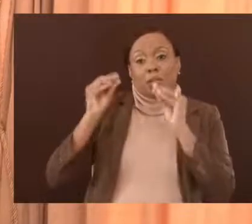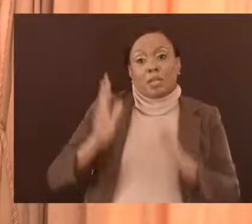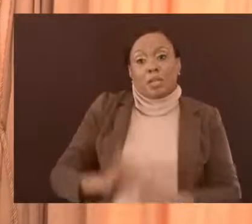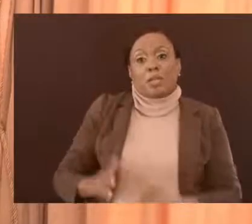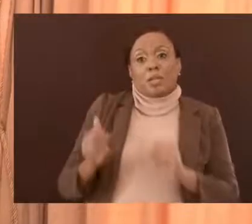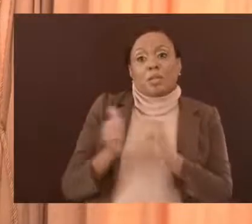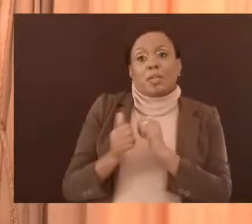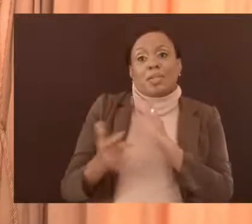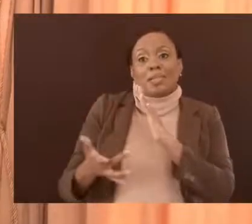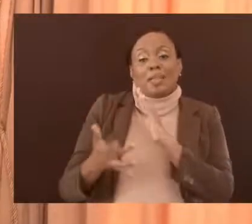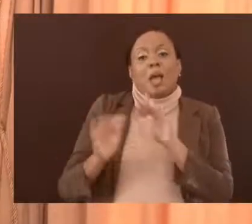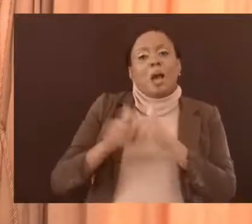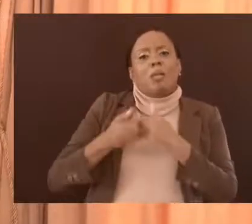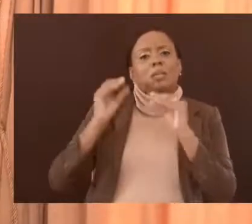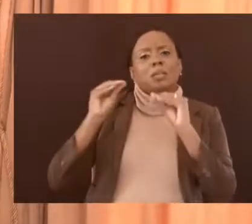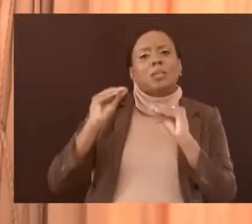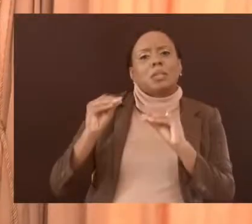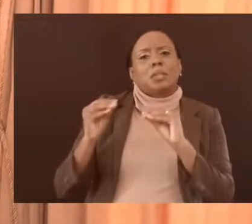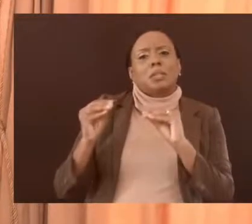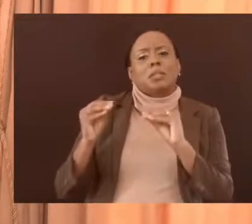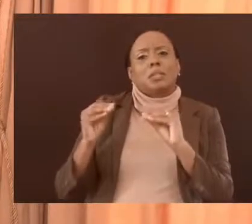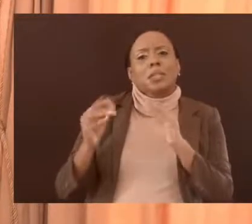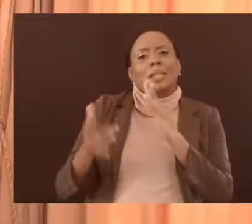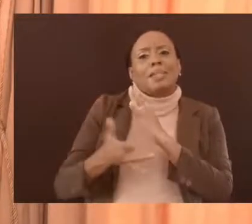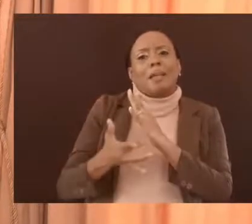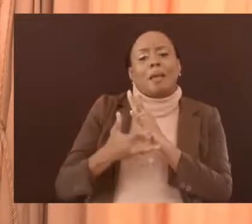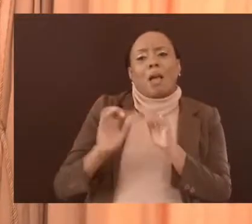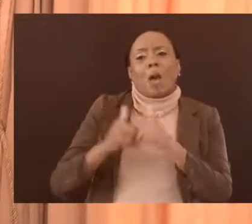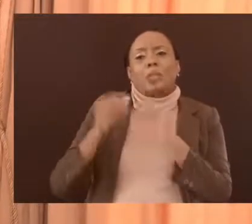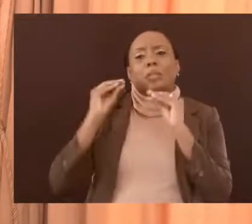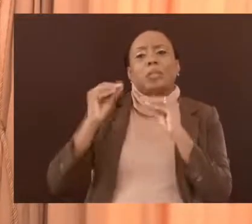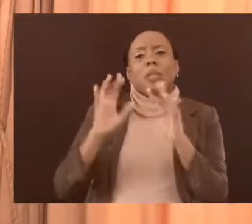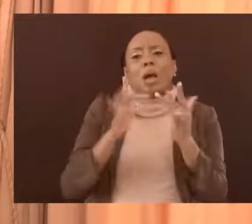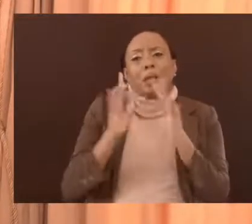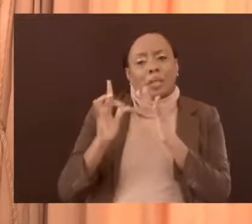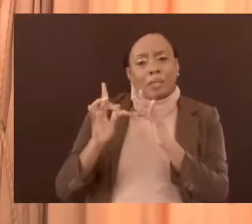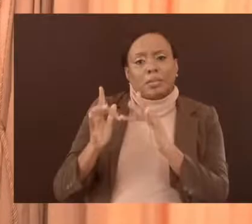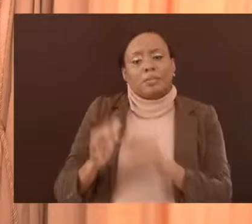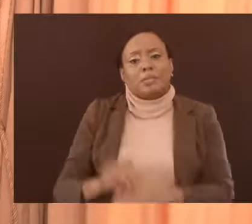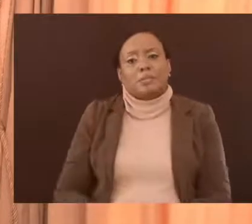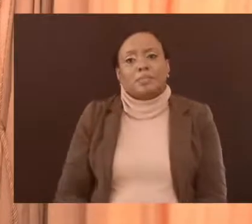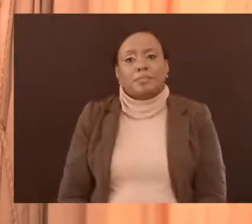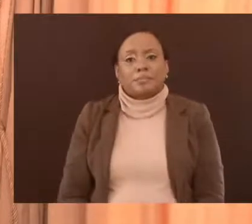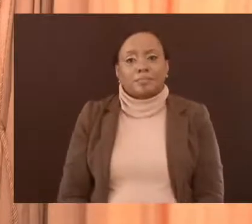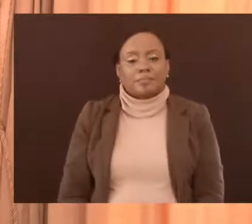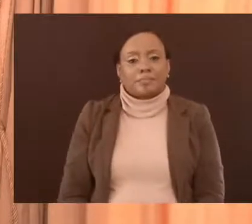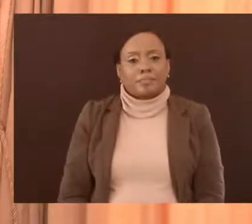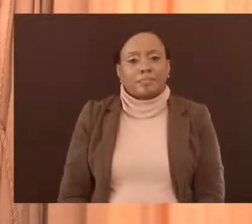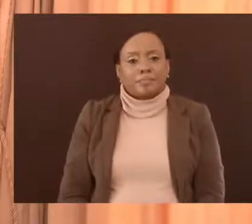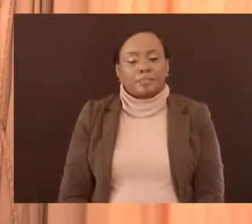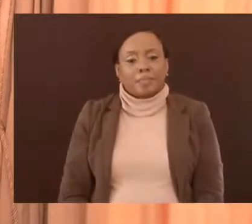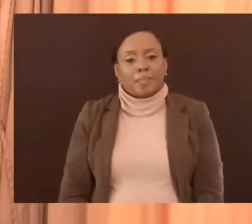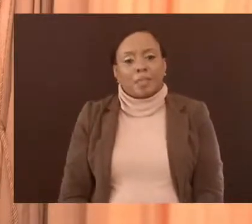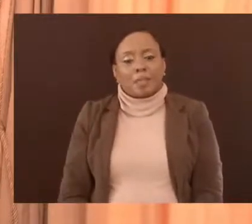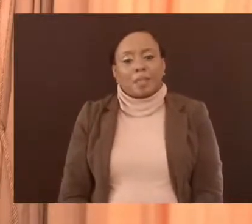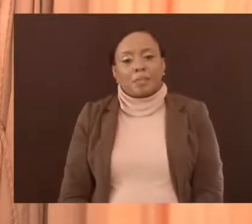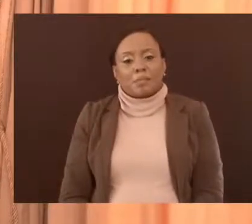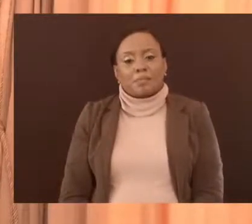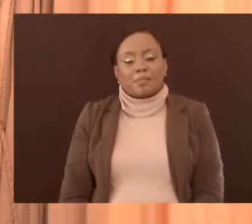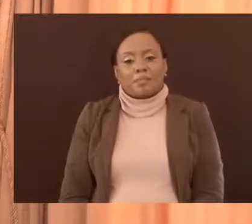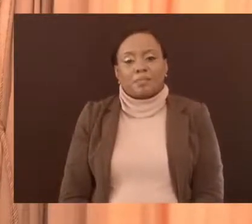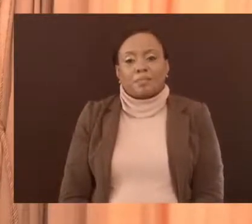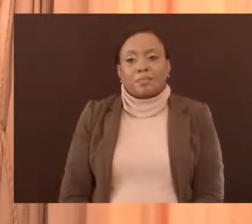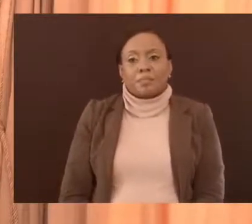digital pedagogy. As it relates to educational leaders, we recognize too